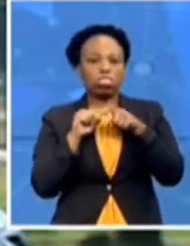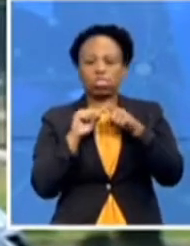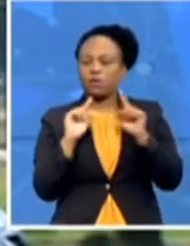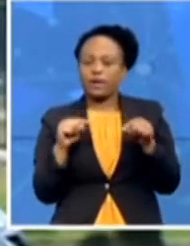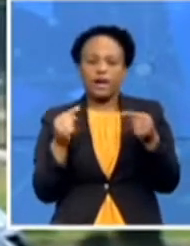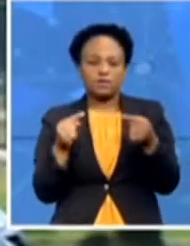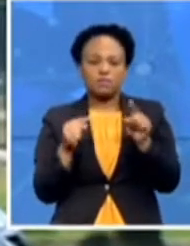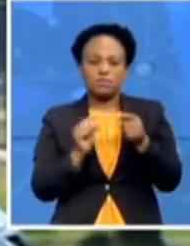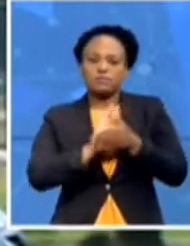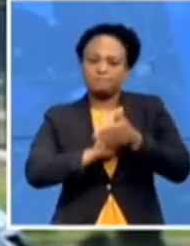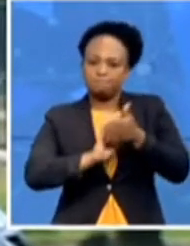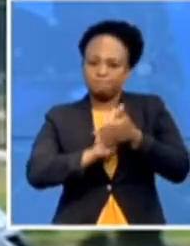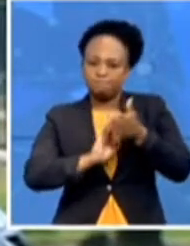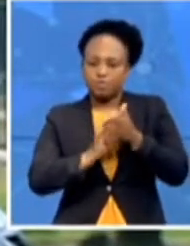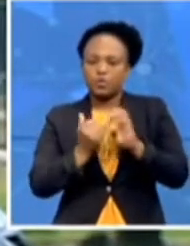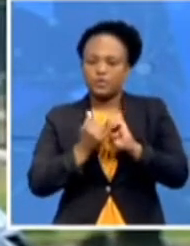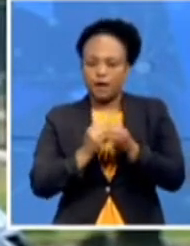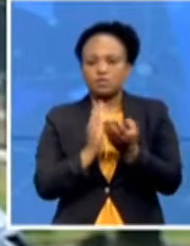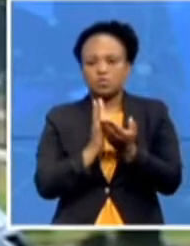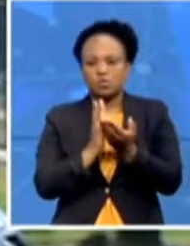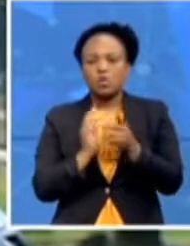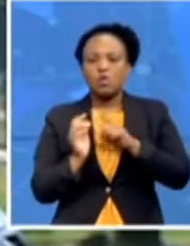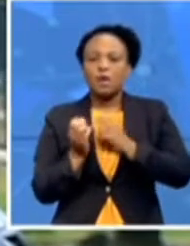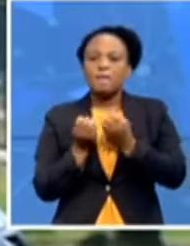there's a lot of parents that expect the kids to